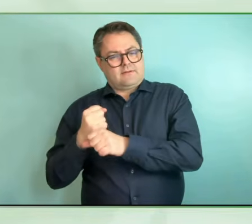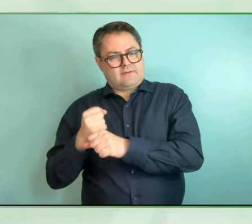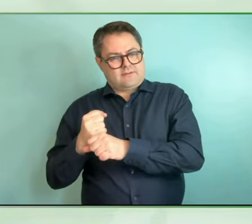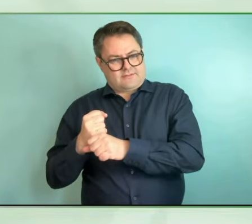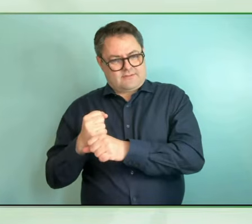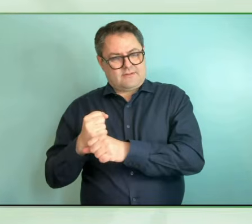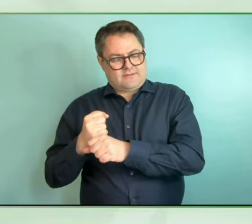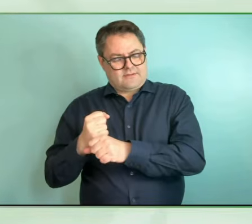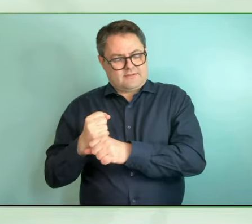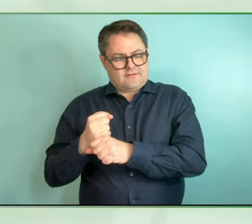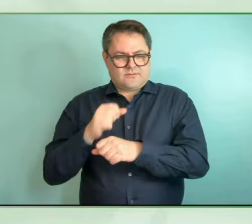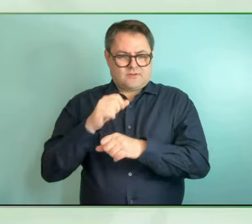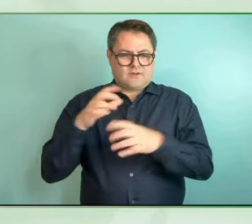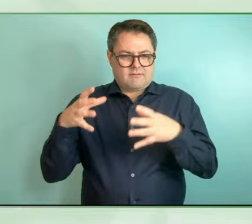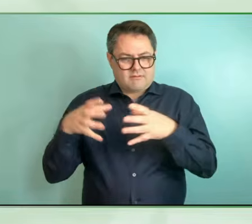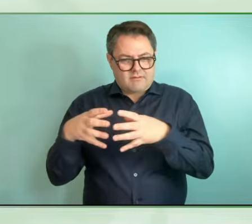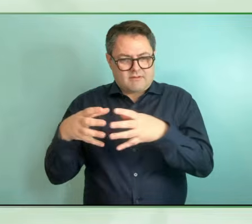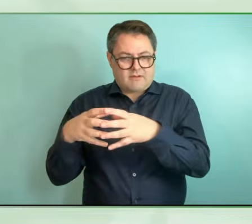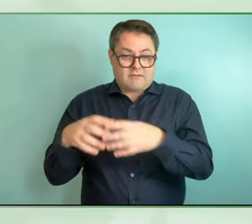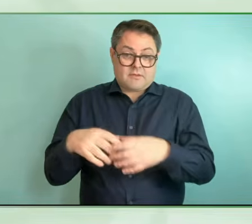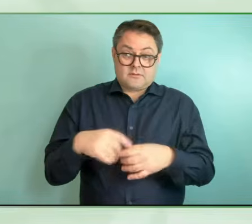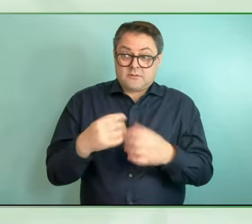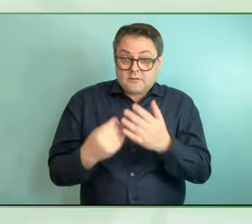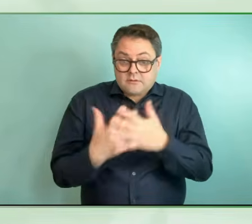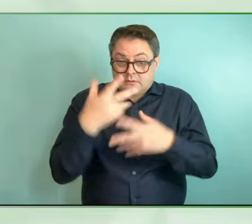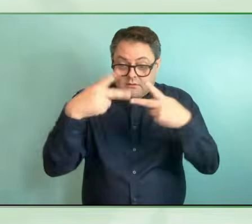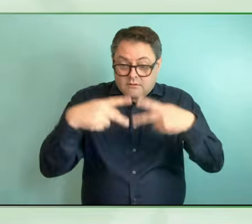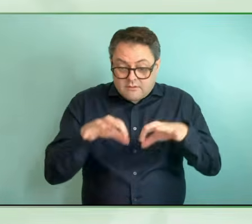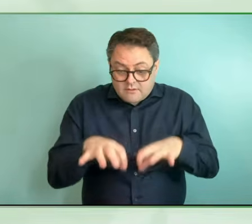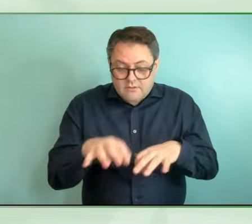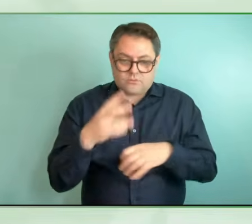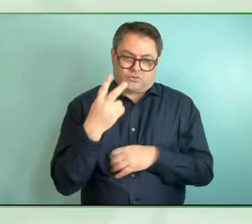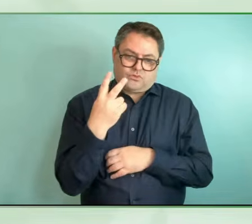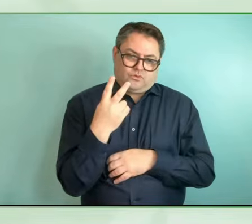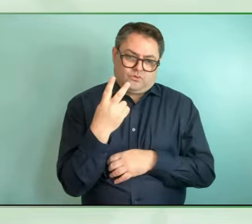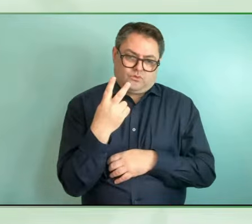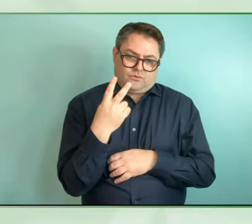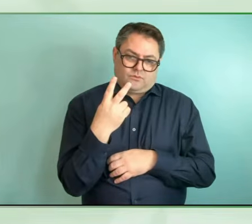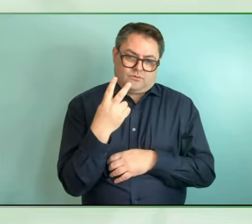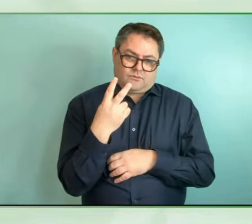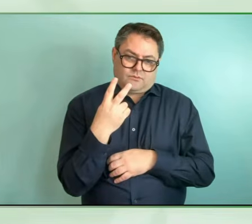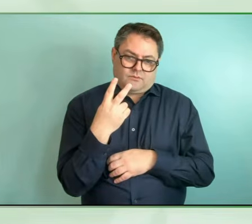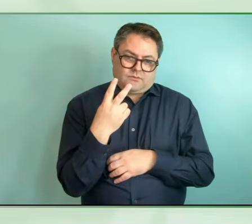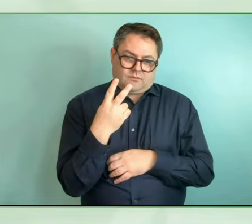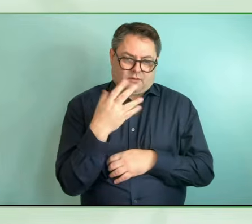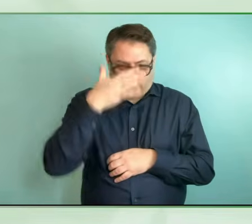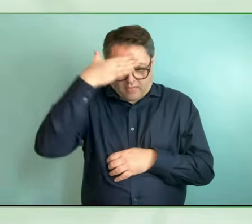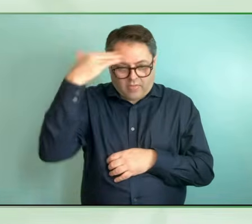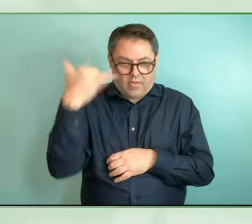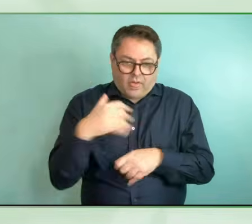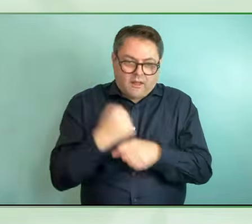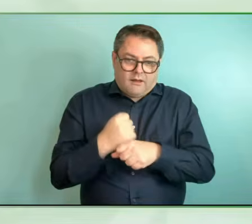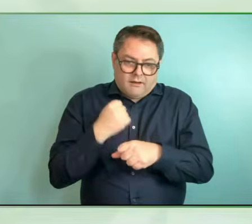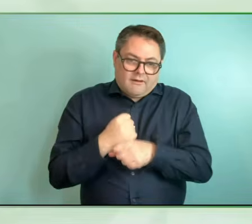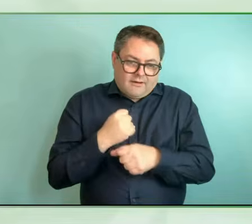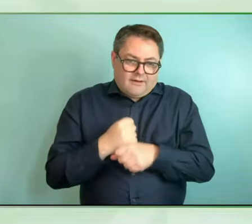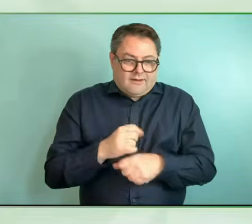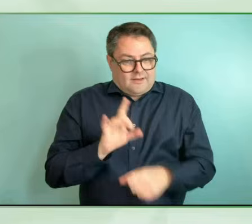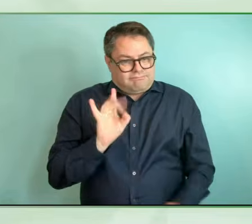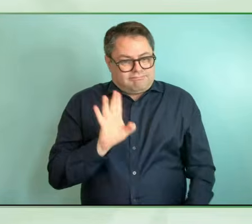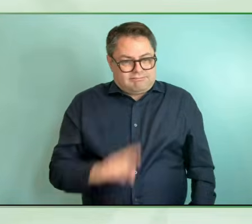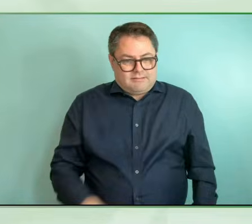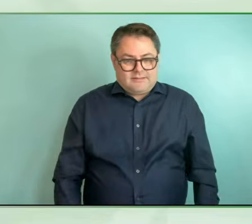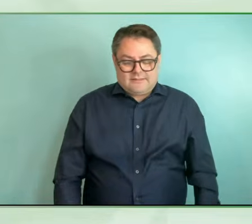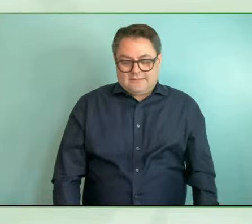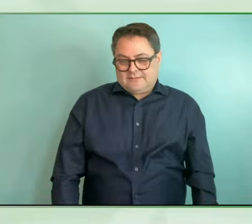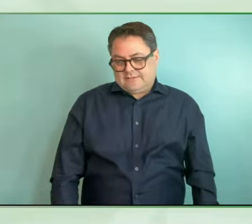there's only 2 developers right now, so you can imagine it's a lot of work for them. Yeah. All